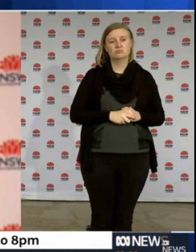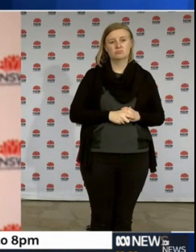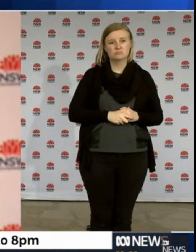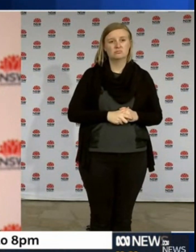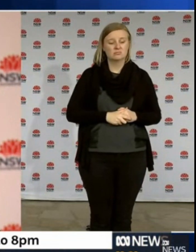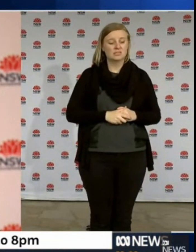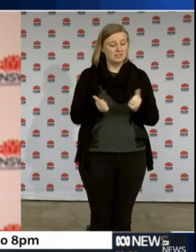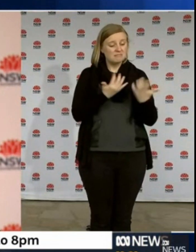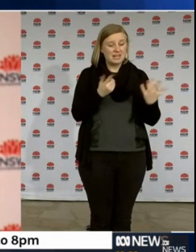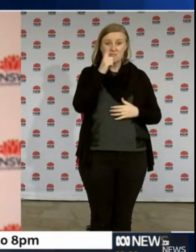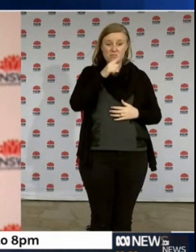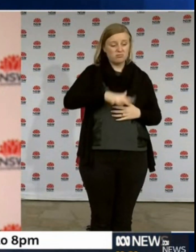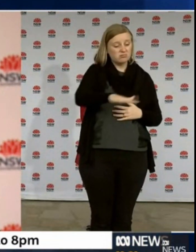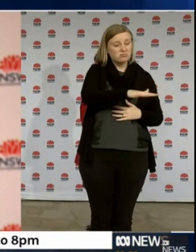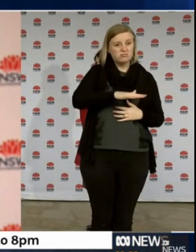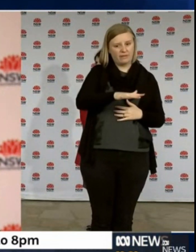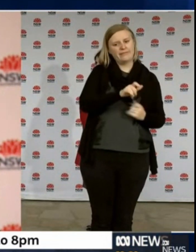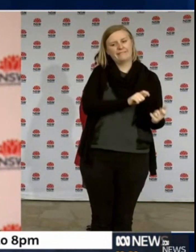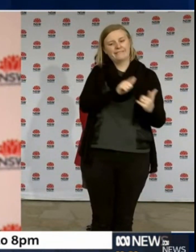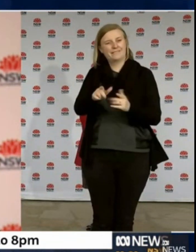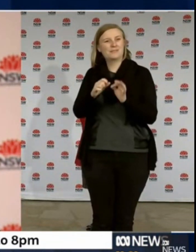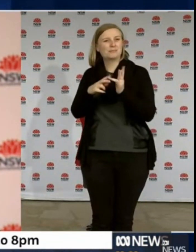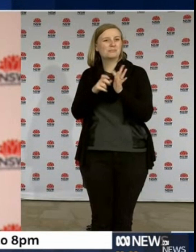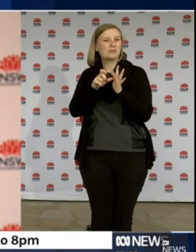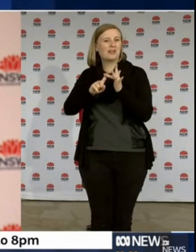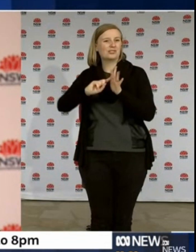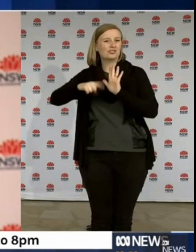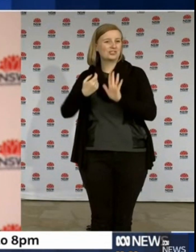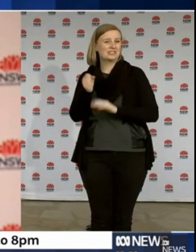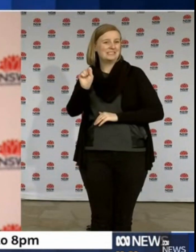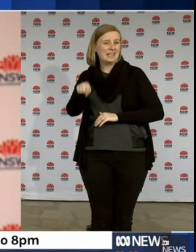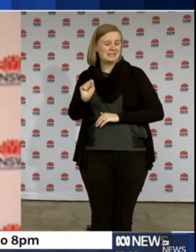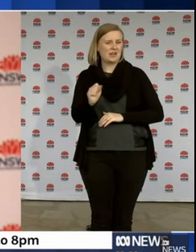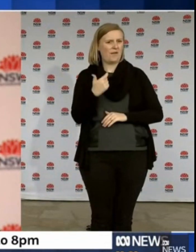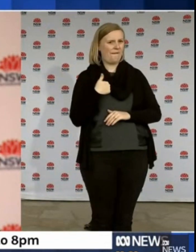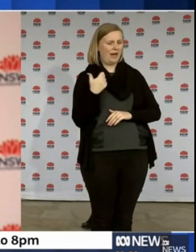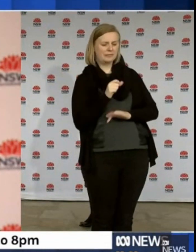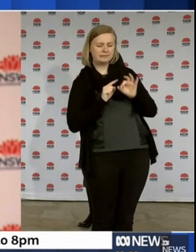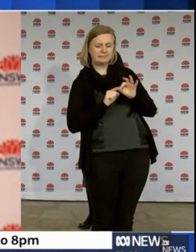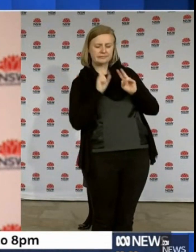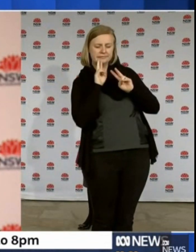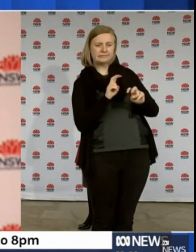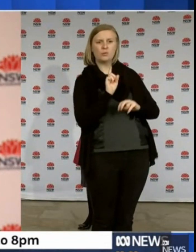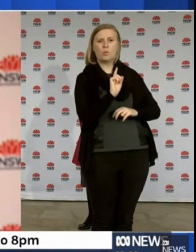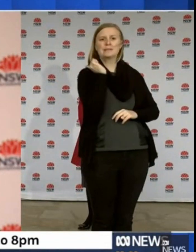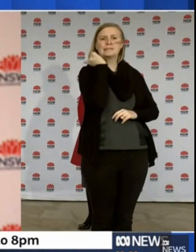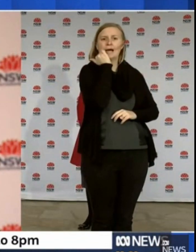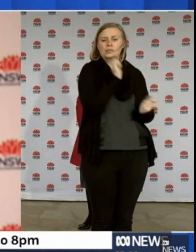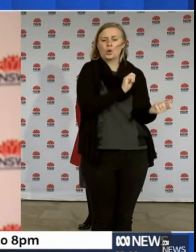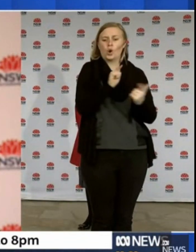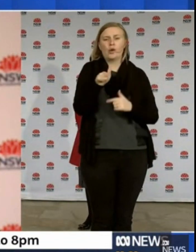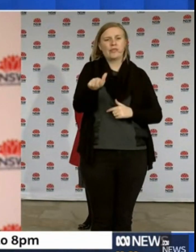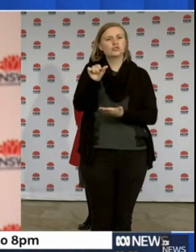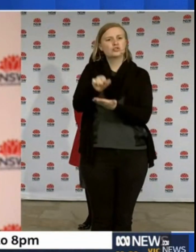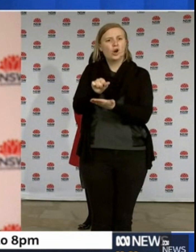of shops, including Bondi Junction. I'll have to get the exact dates that they transmit there, that they attended there.